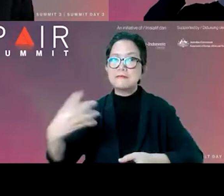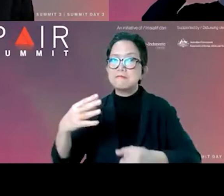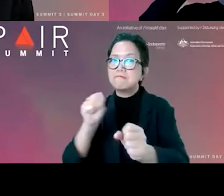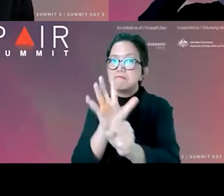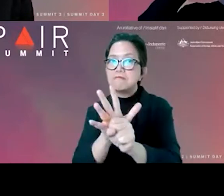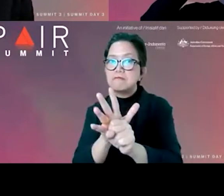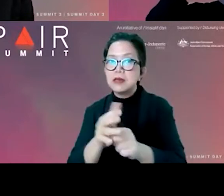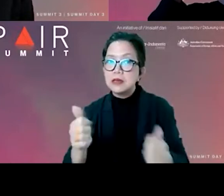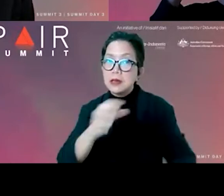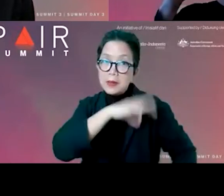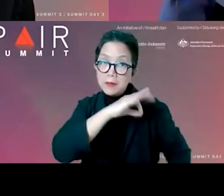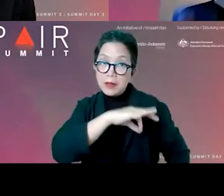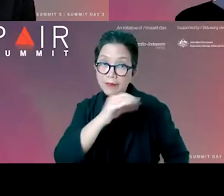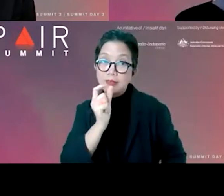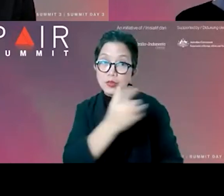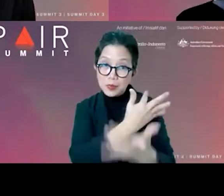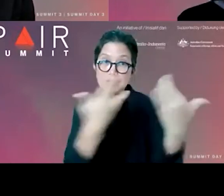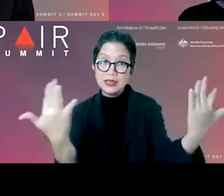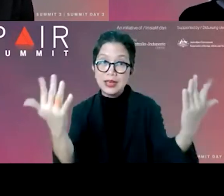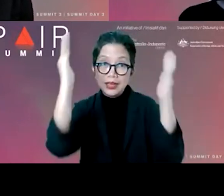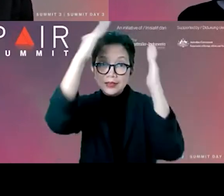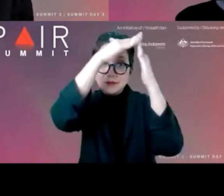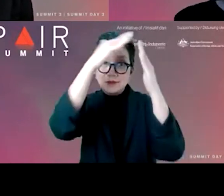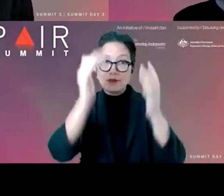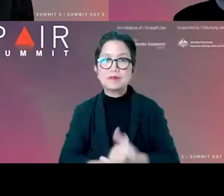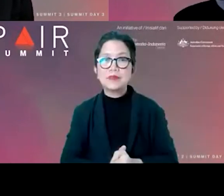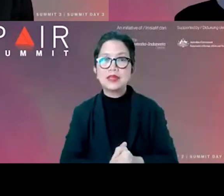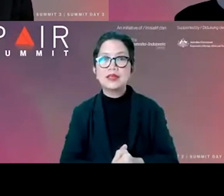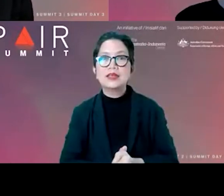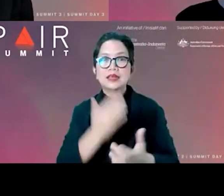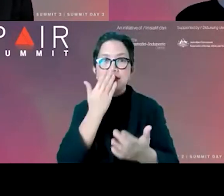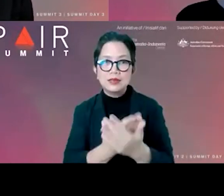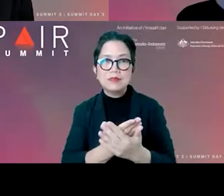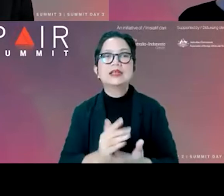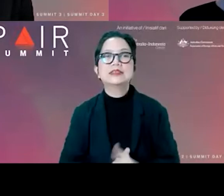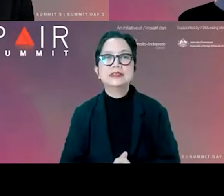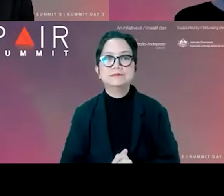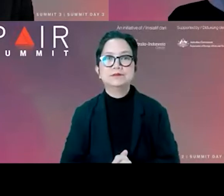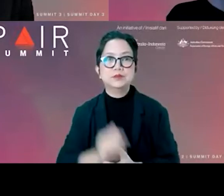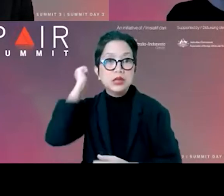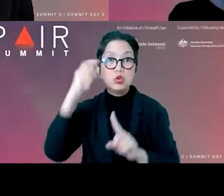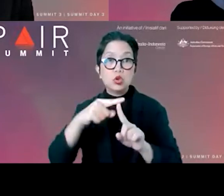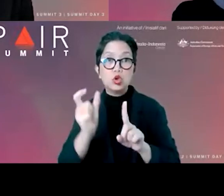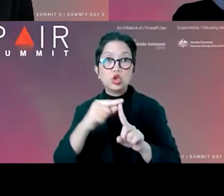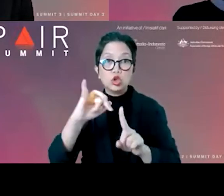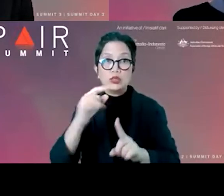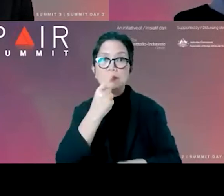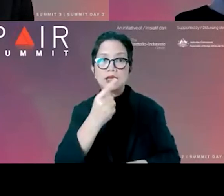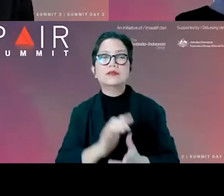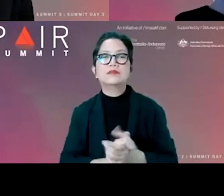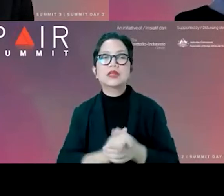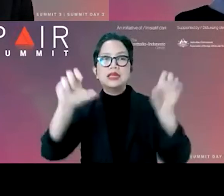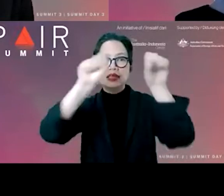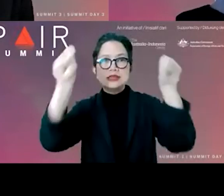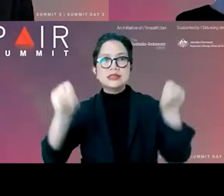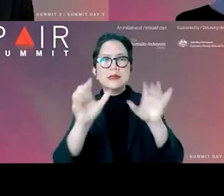Okay, thank you, Harold. Even though this model is quite simple, but this model is being useful